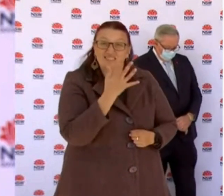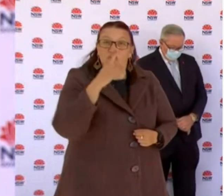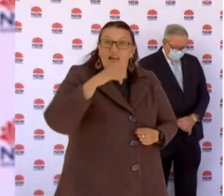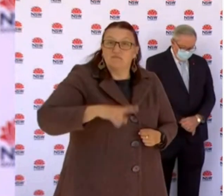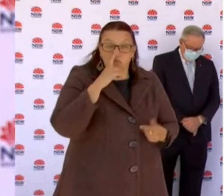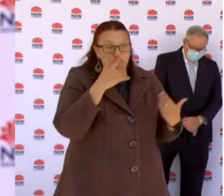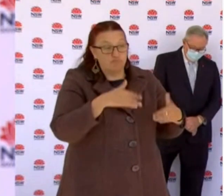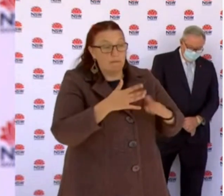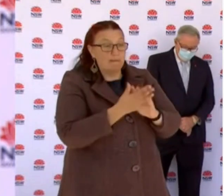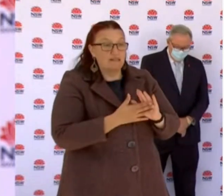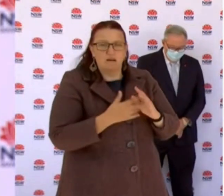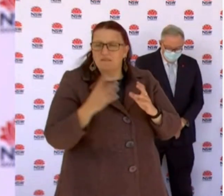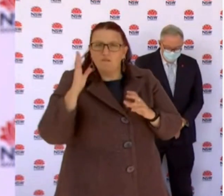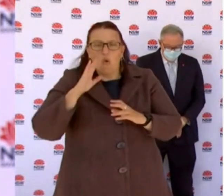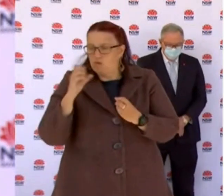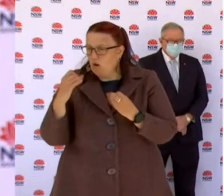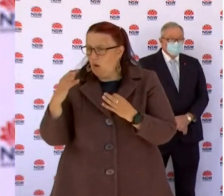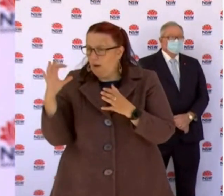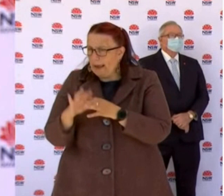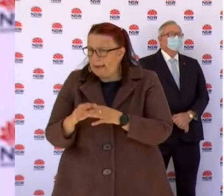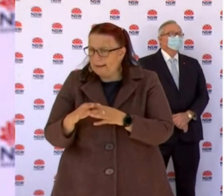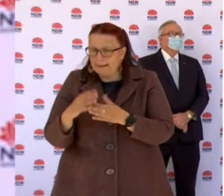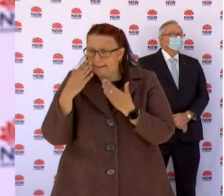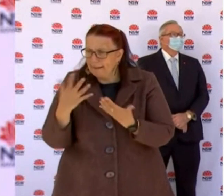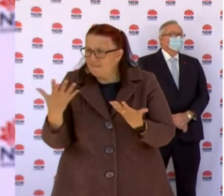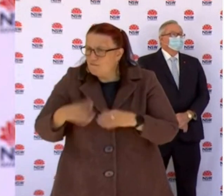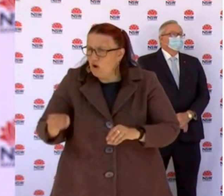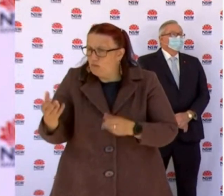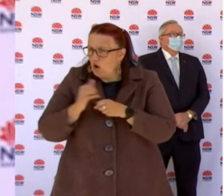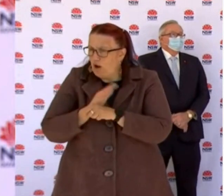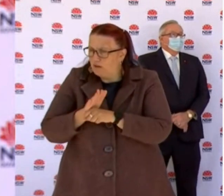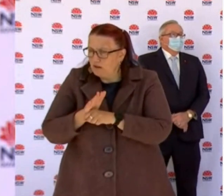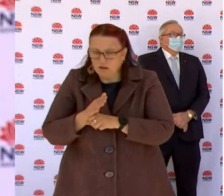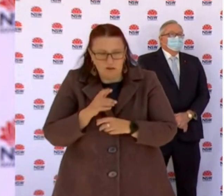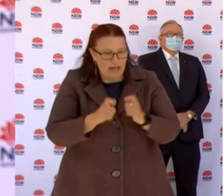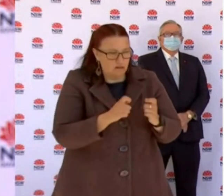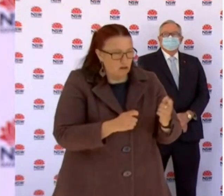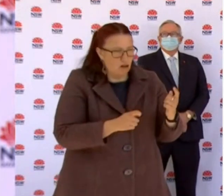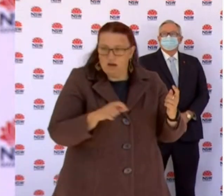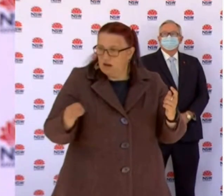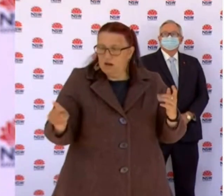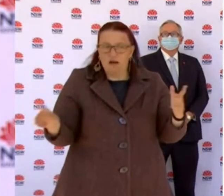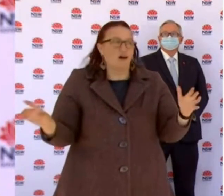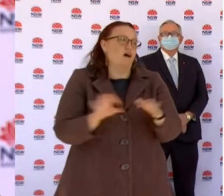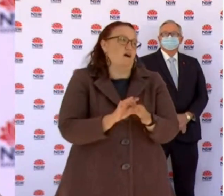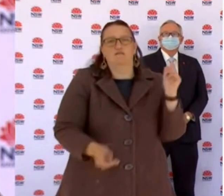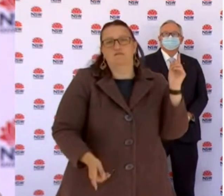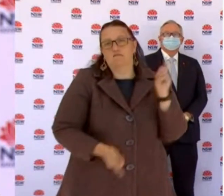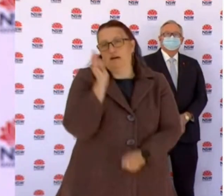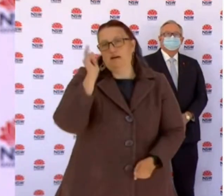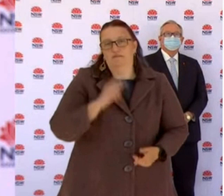unlinked cases. And the more certainty we have that we have tracked down every single case of